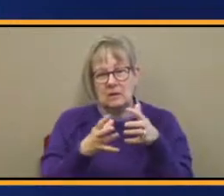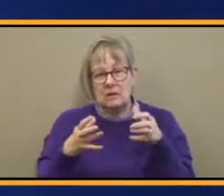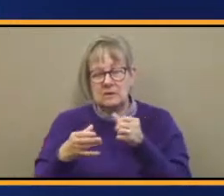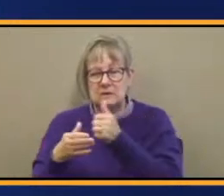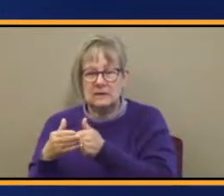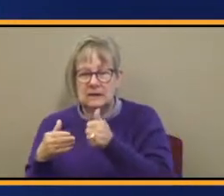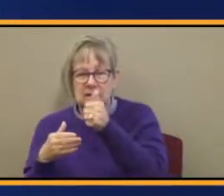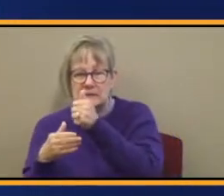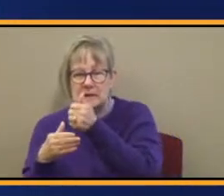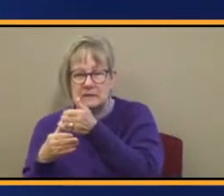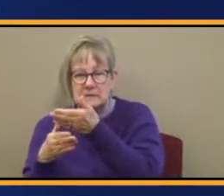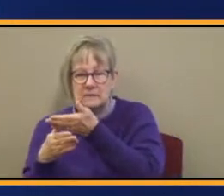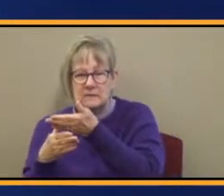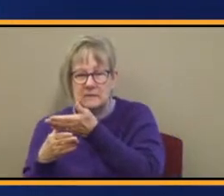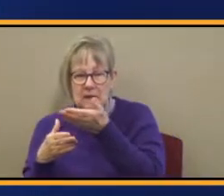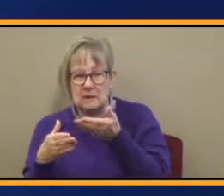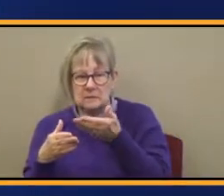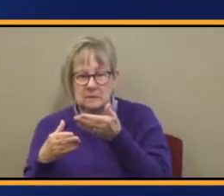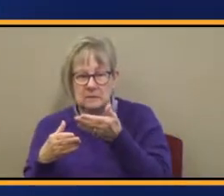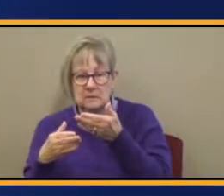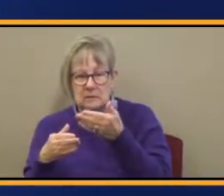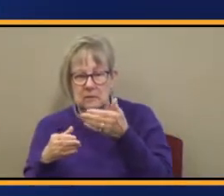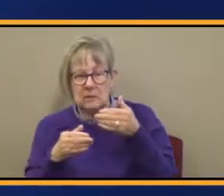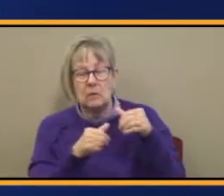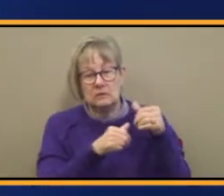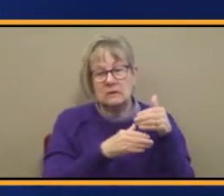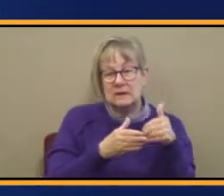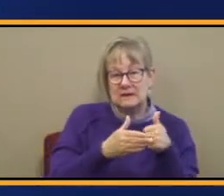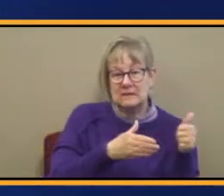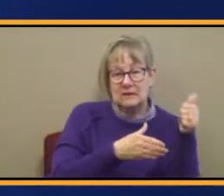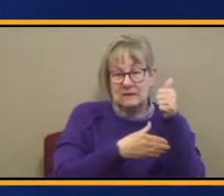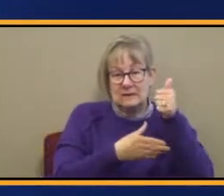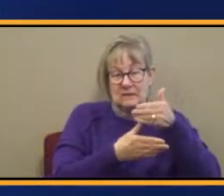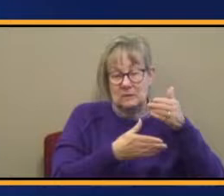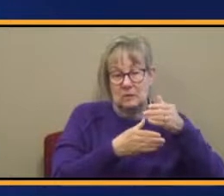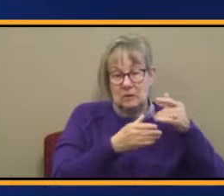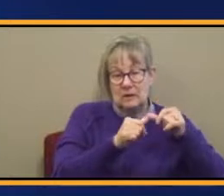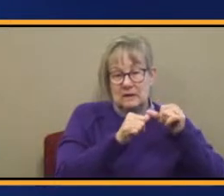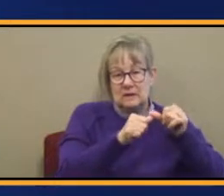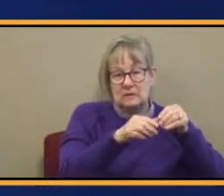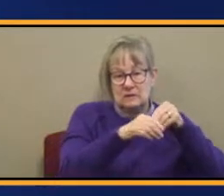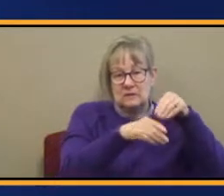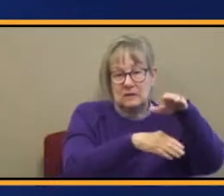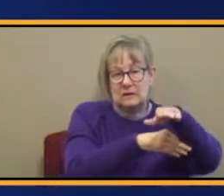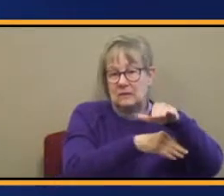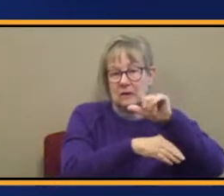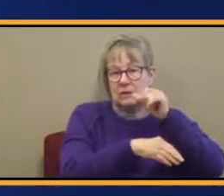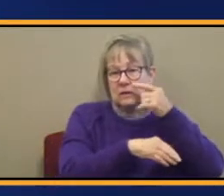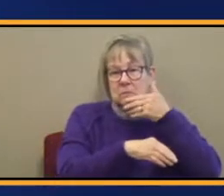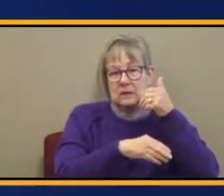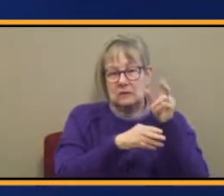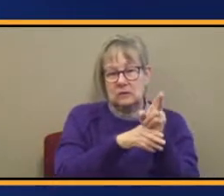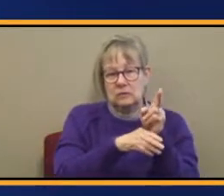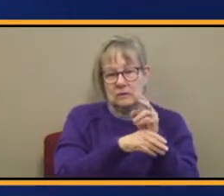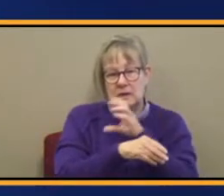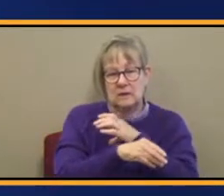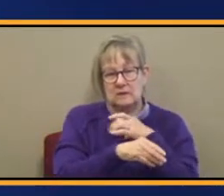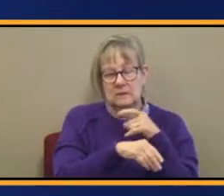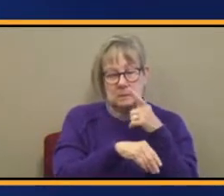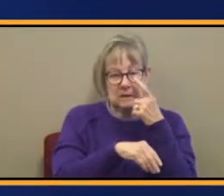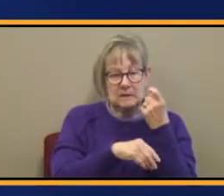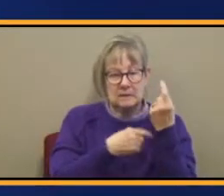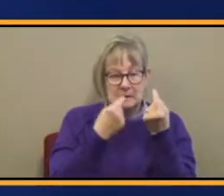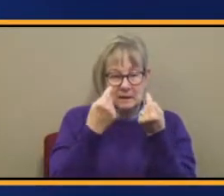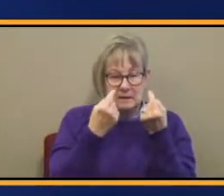session items puts us way into the evening, and I don't know that it's the best use of council's time, especially because the items that we're asking you to